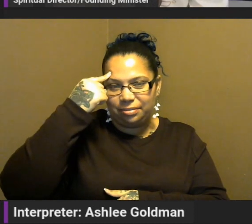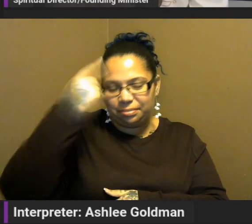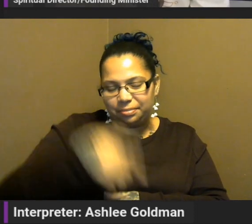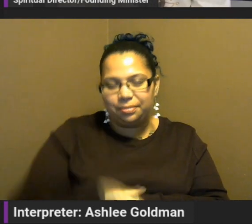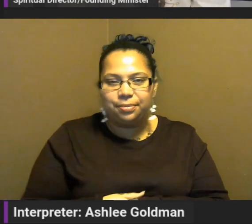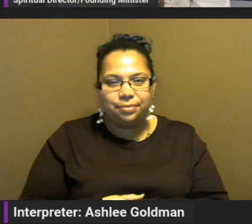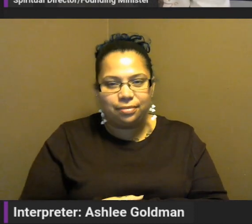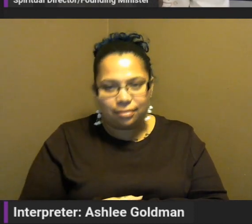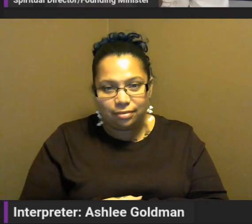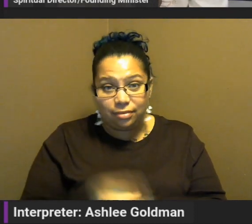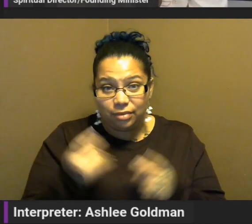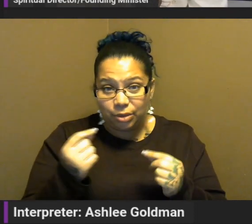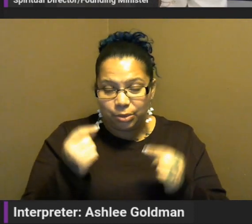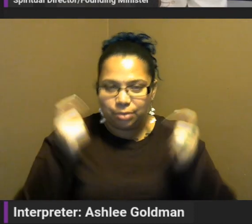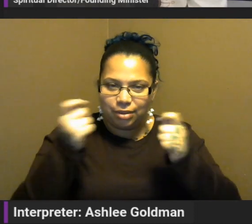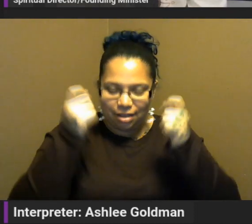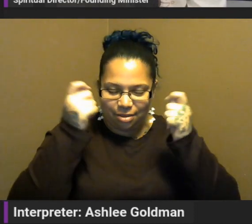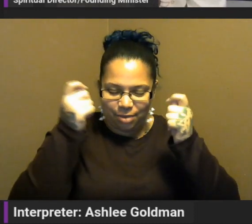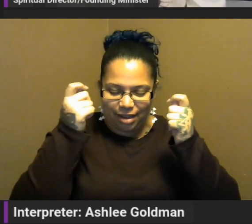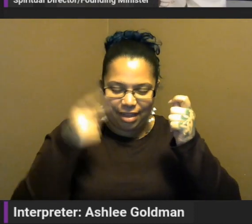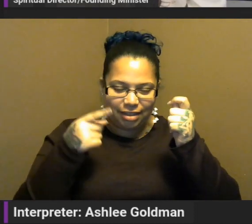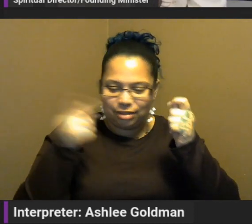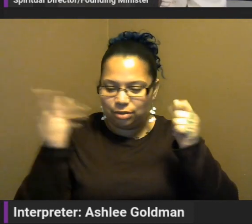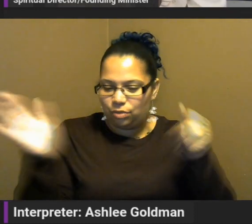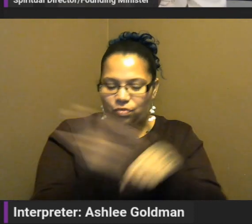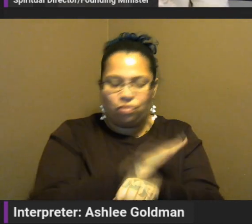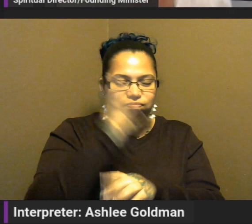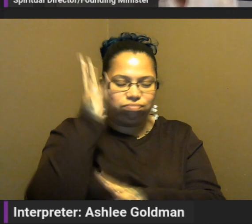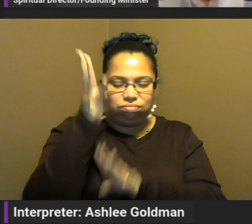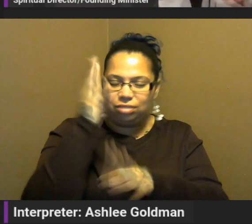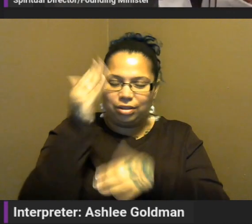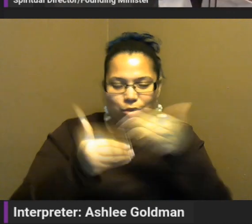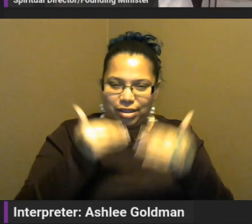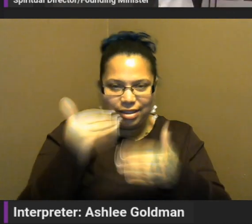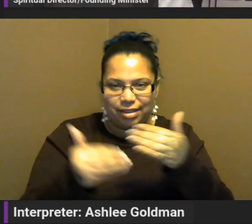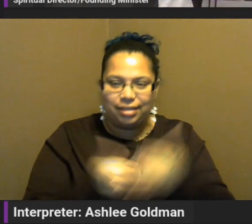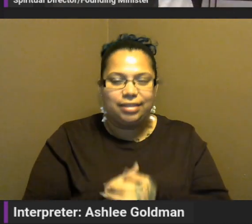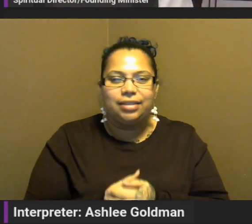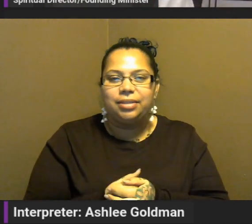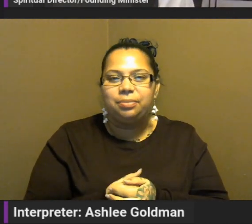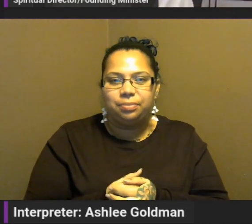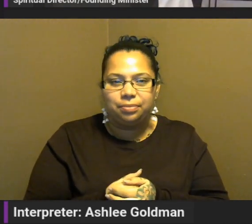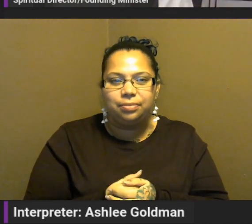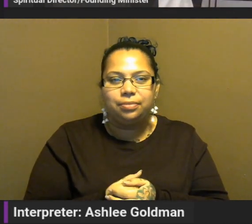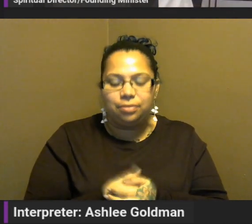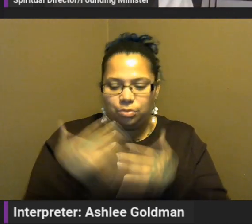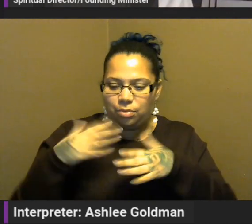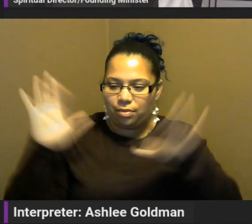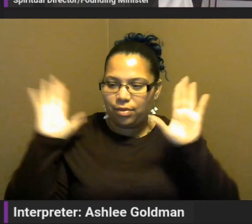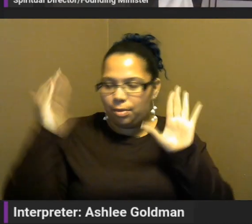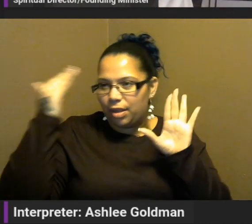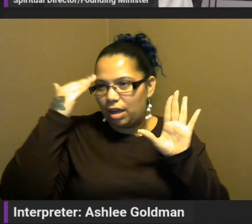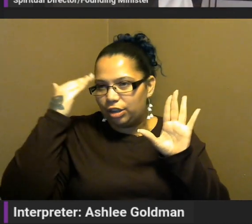So we celebrate this entire creative process. We release and we relinquish the consciousness that